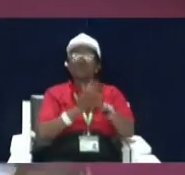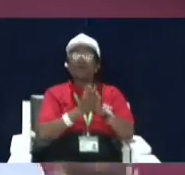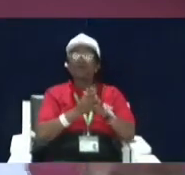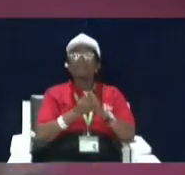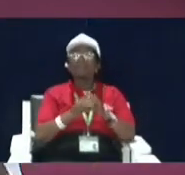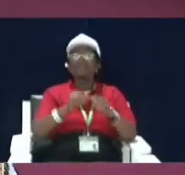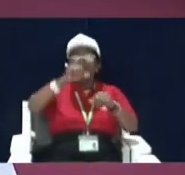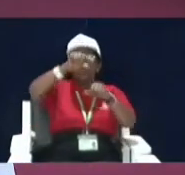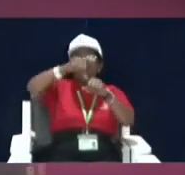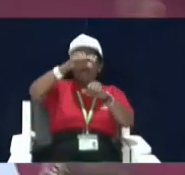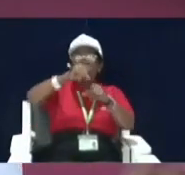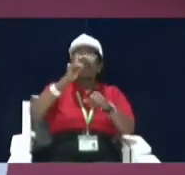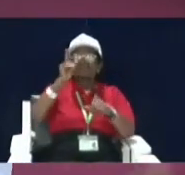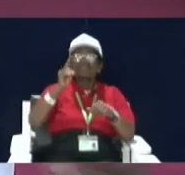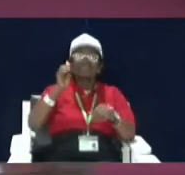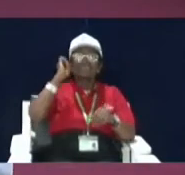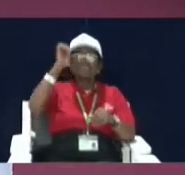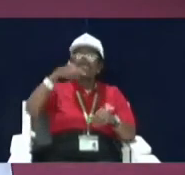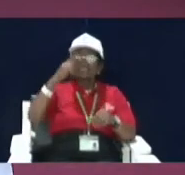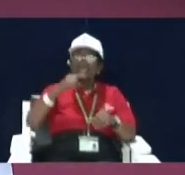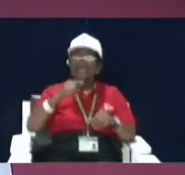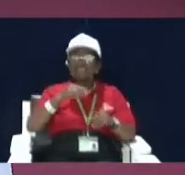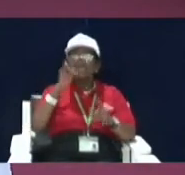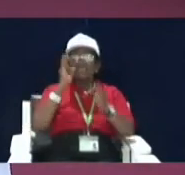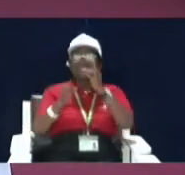She said, they said, if you lay hands on me, I will fall.